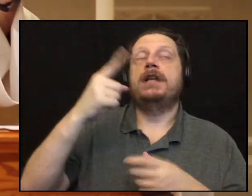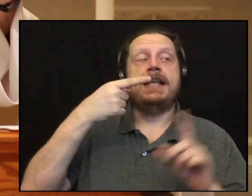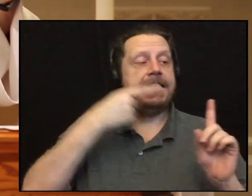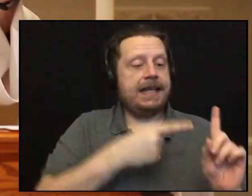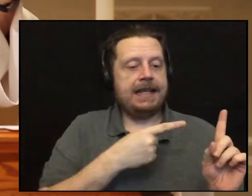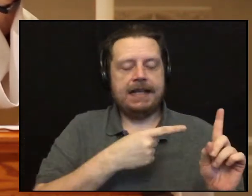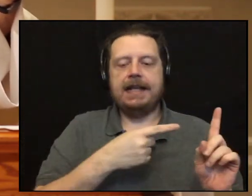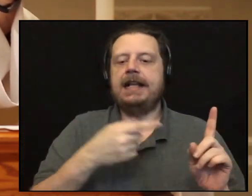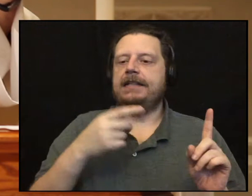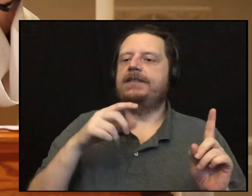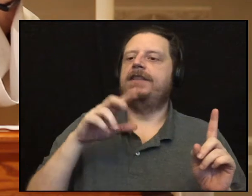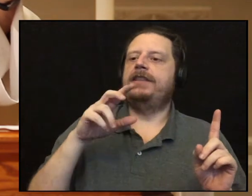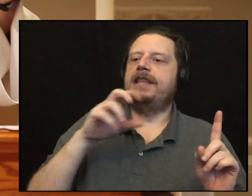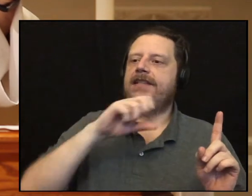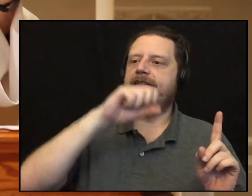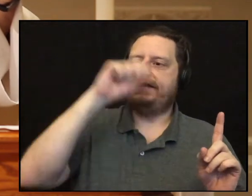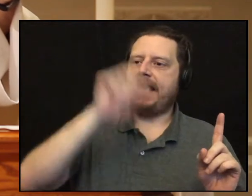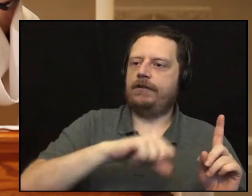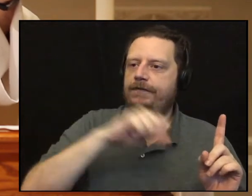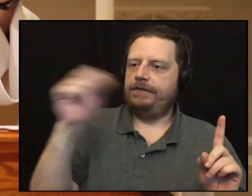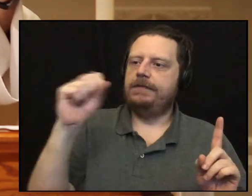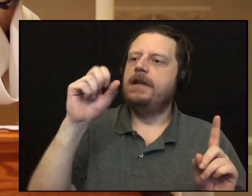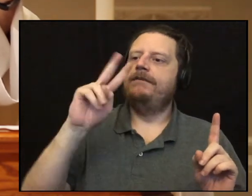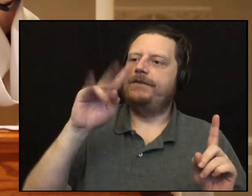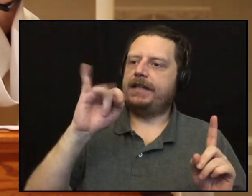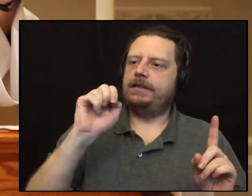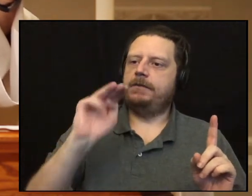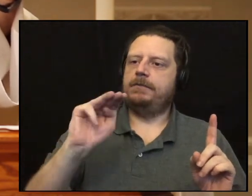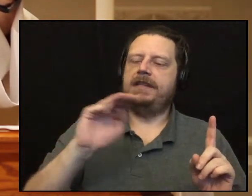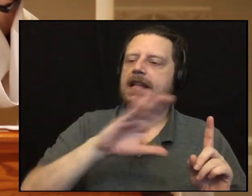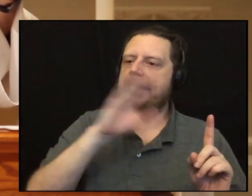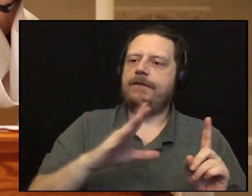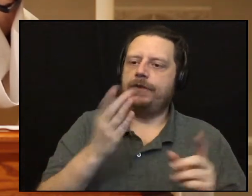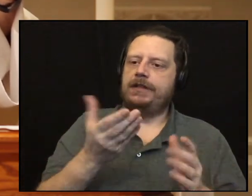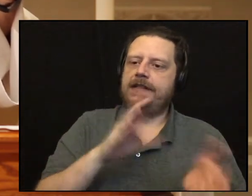more, the lamb once slain who lives forever.